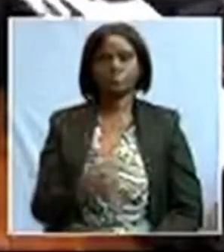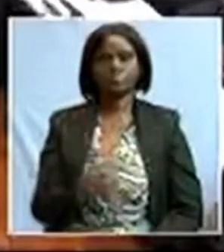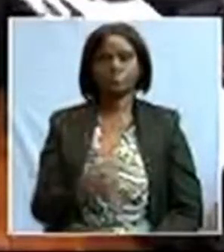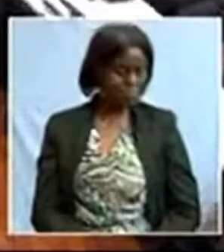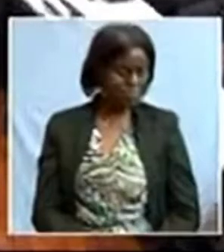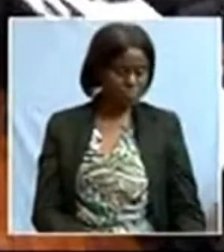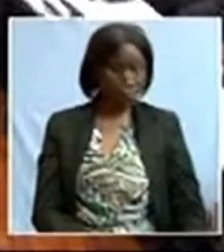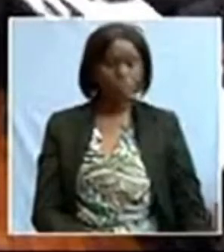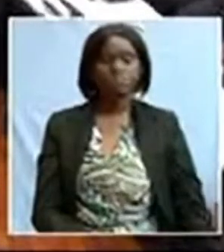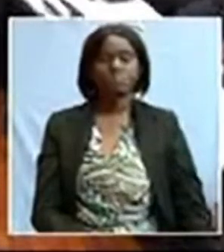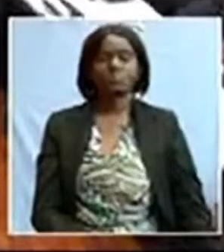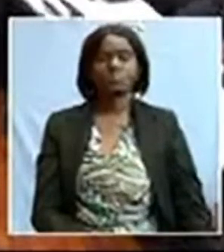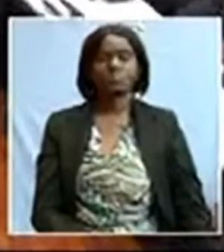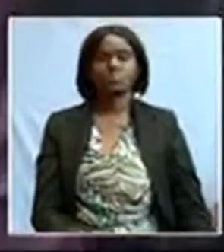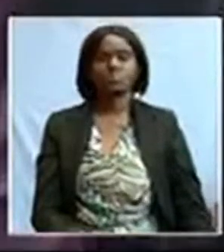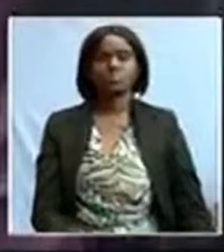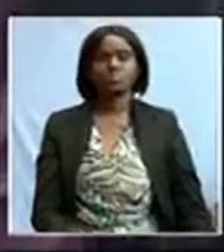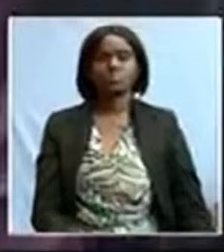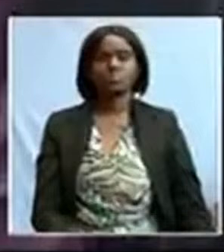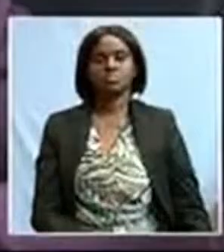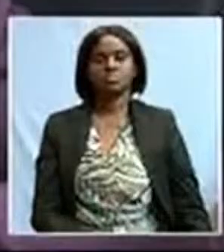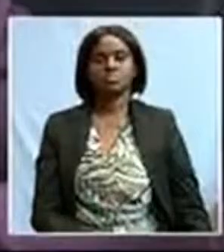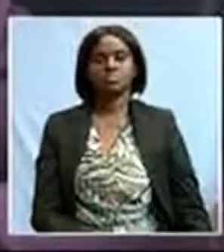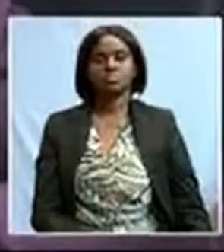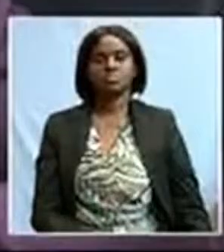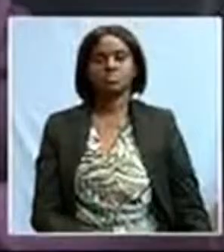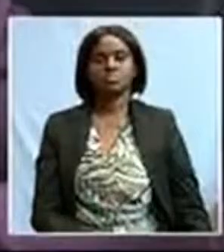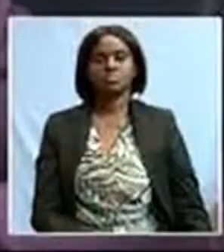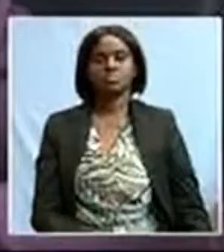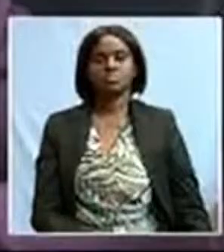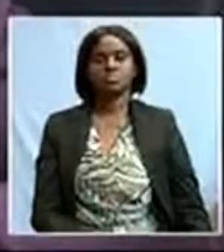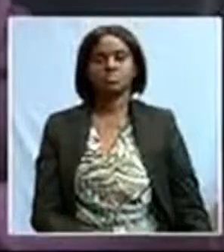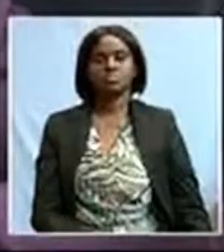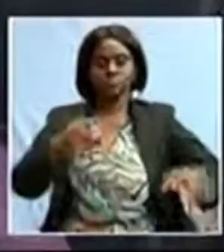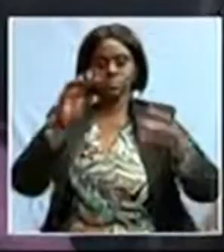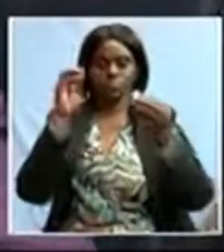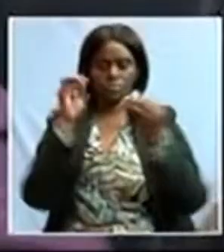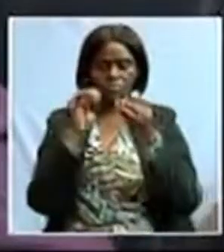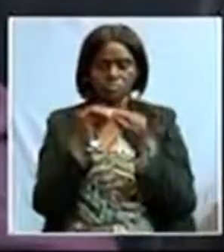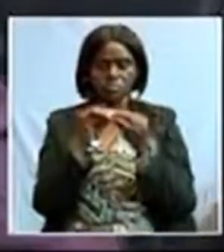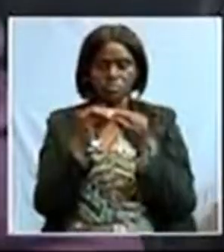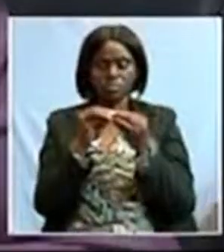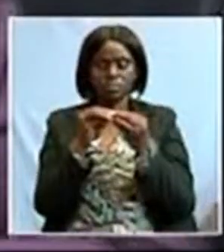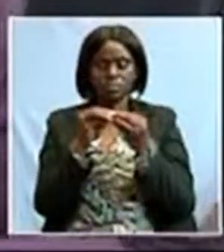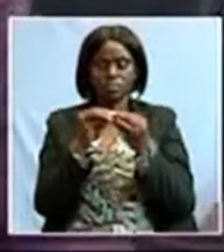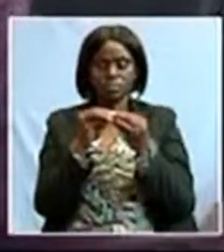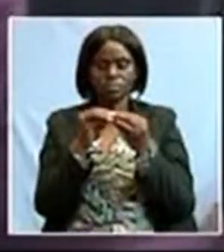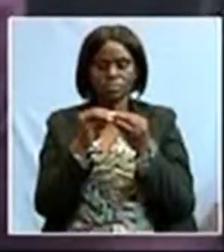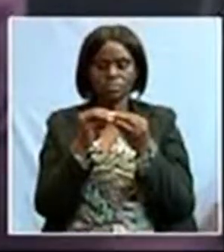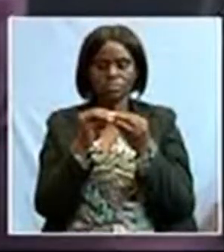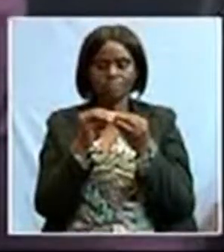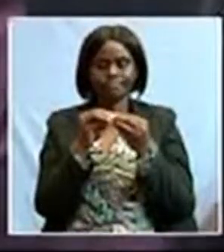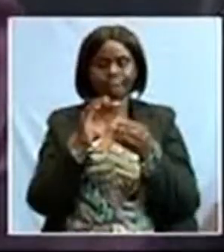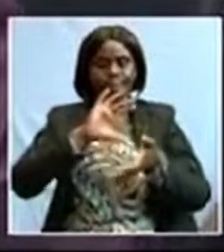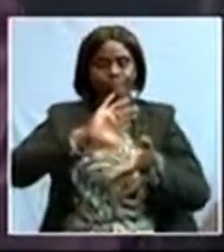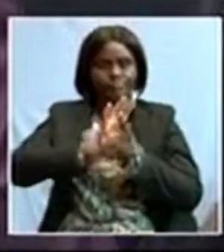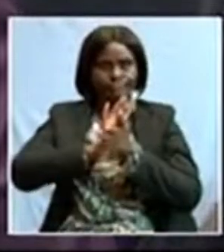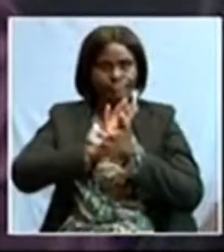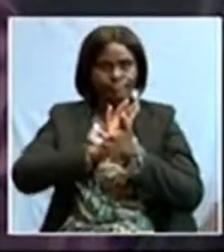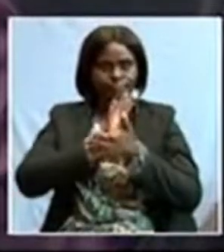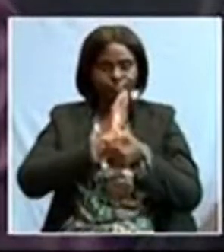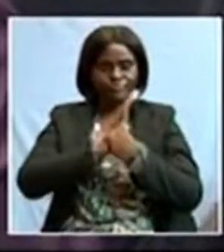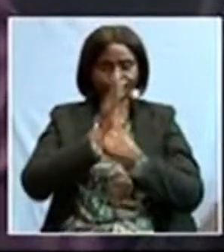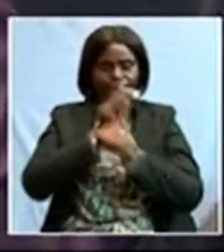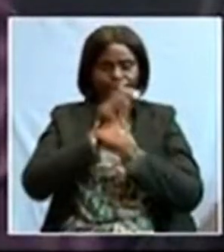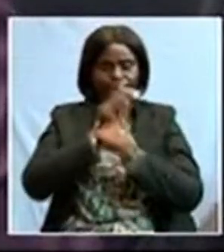You can start, then you add. Yes, Honorable Kalobo. An addition and my new question. We can exhaust this one, then I'll come